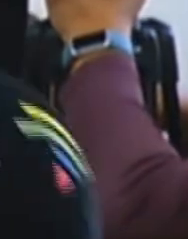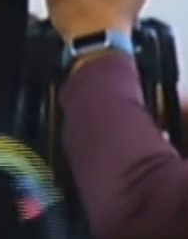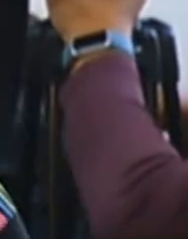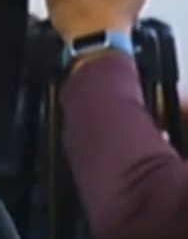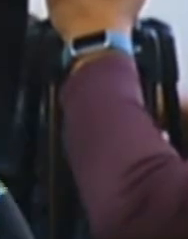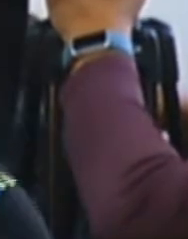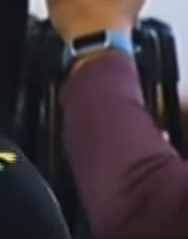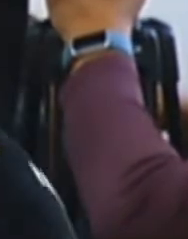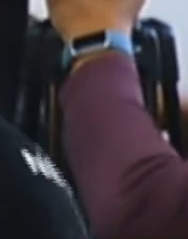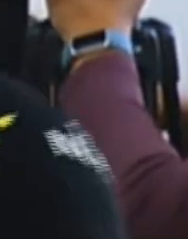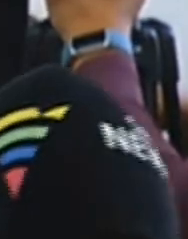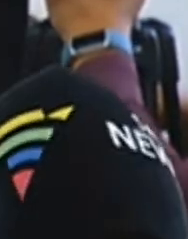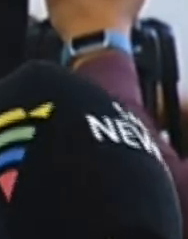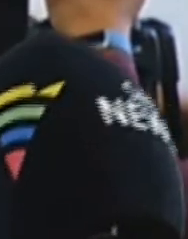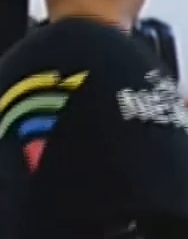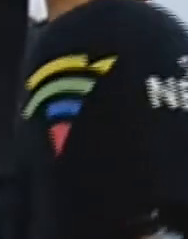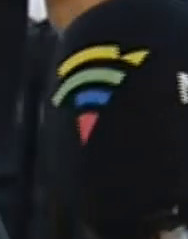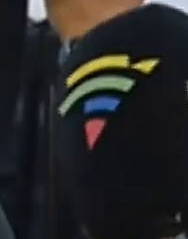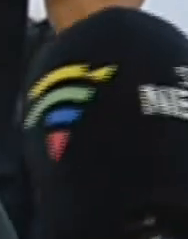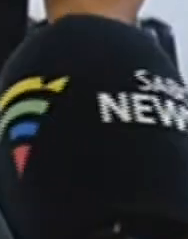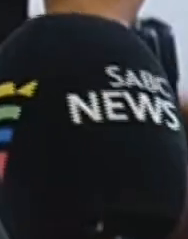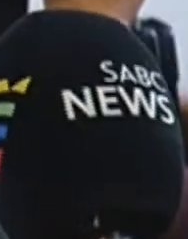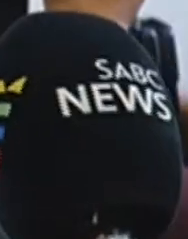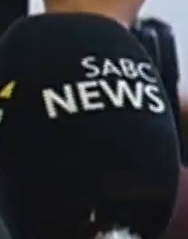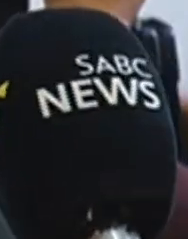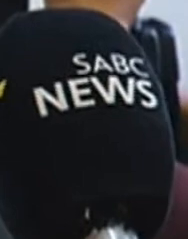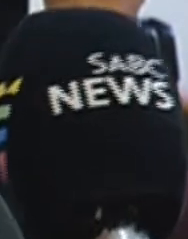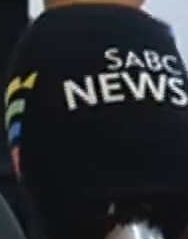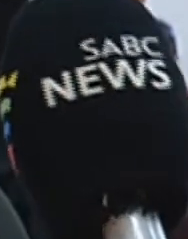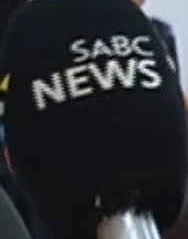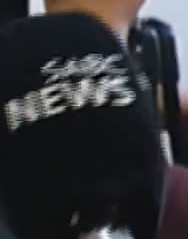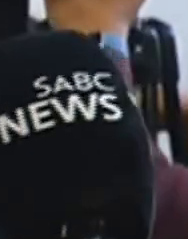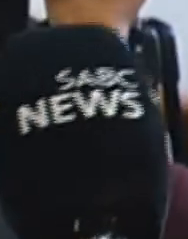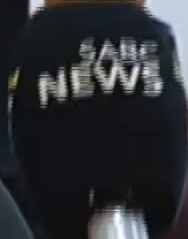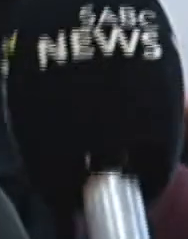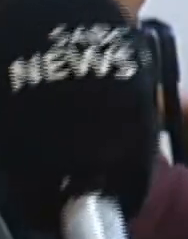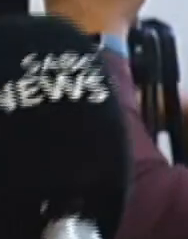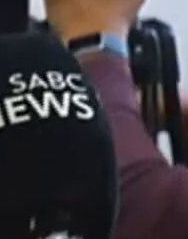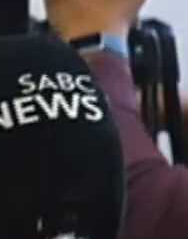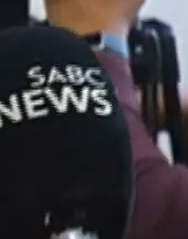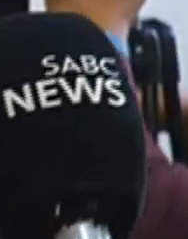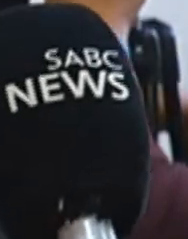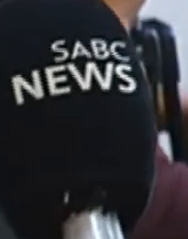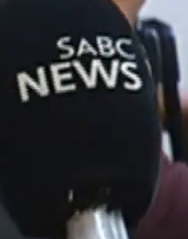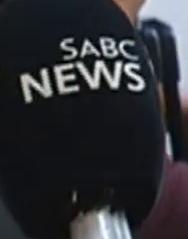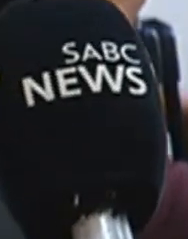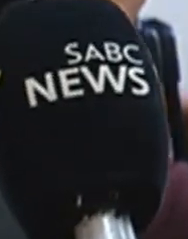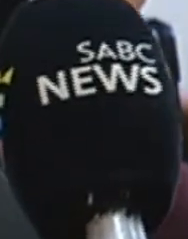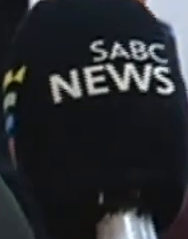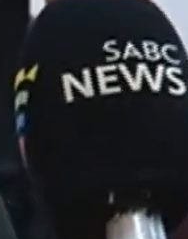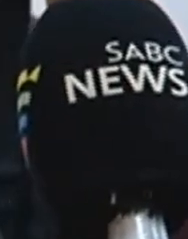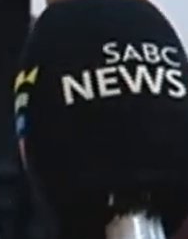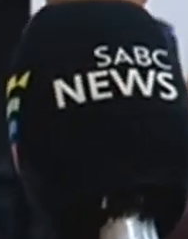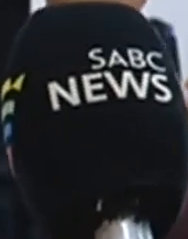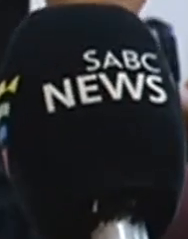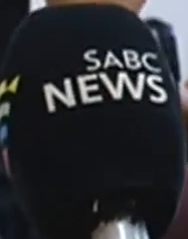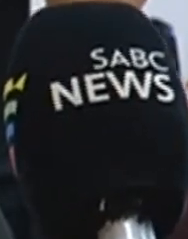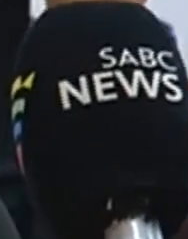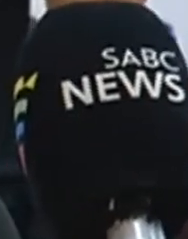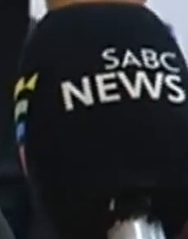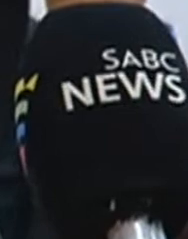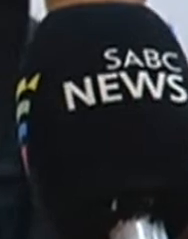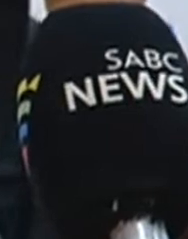aware already that his photos were taken on Sunday, and he also heard